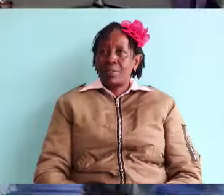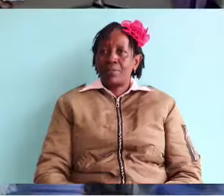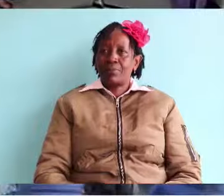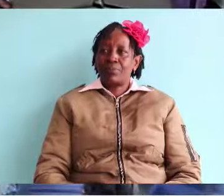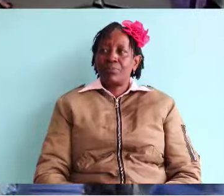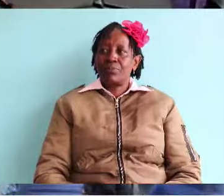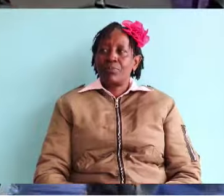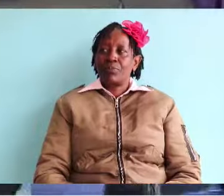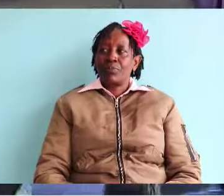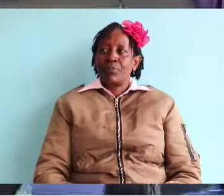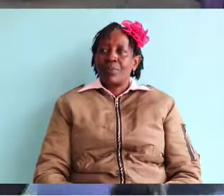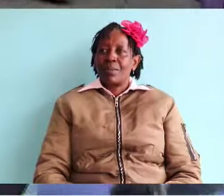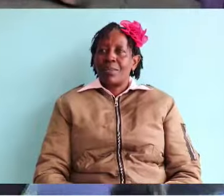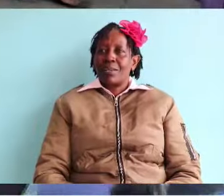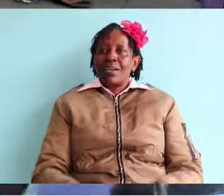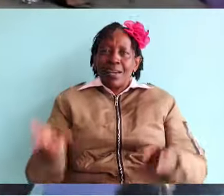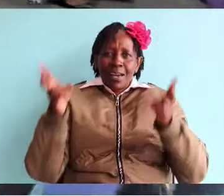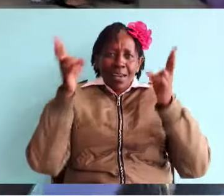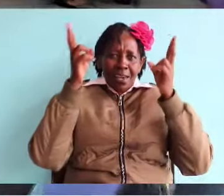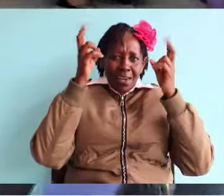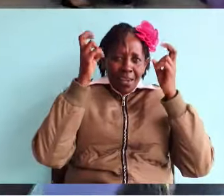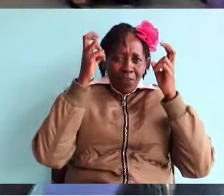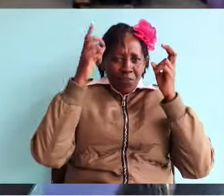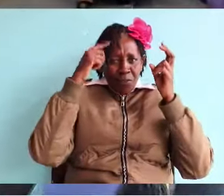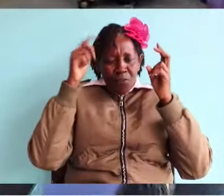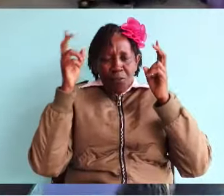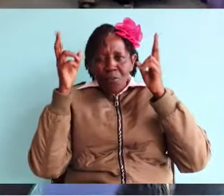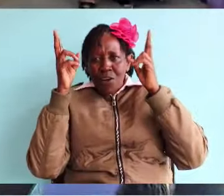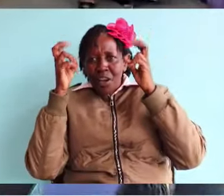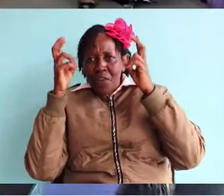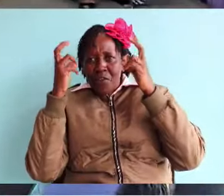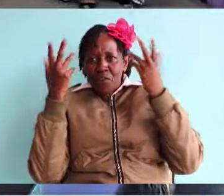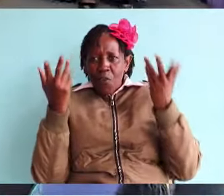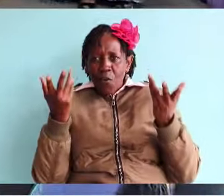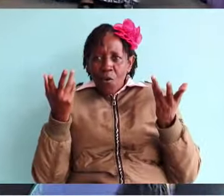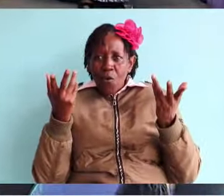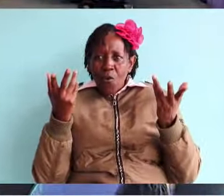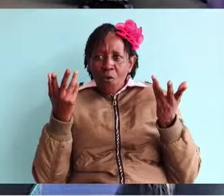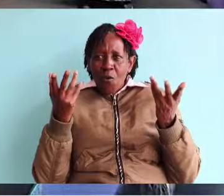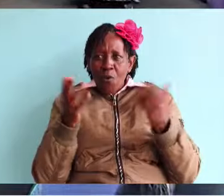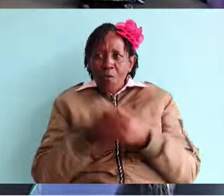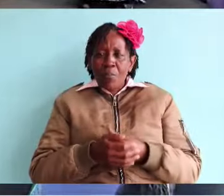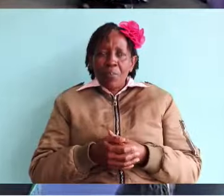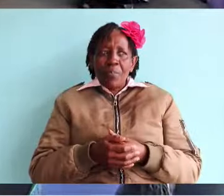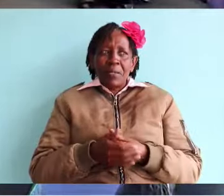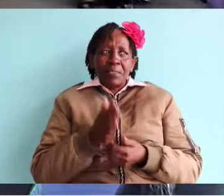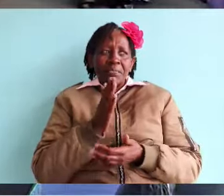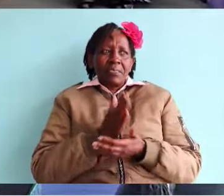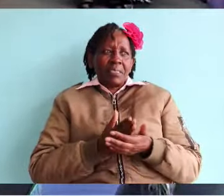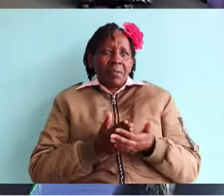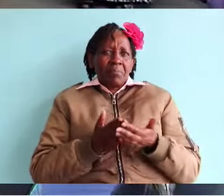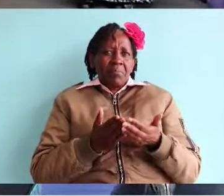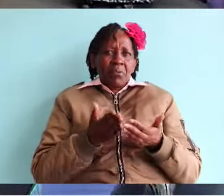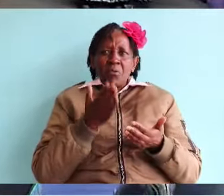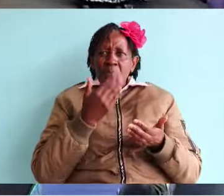evil for evil? Are there things you have allowed to be a trap for you?